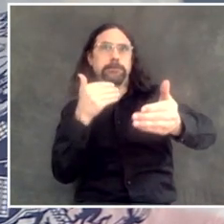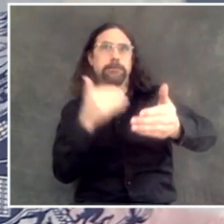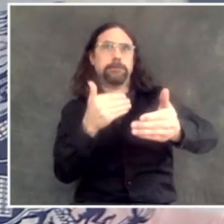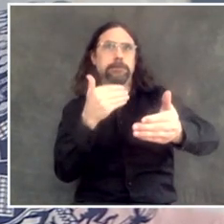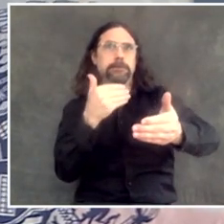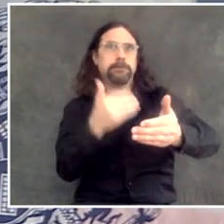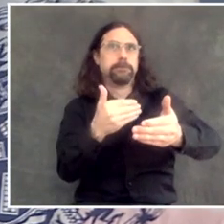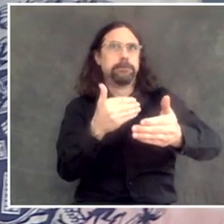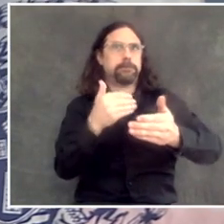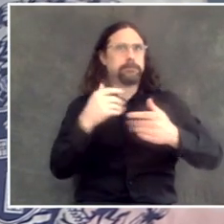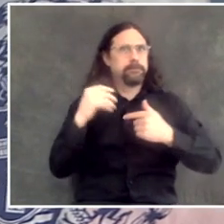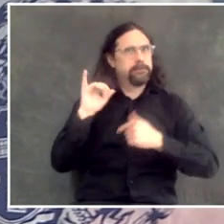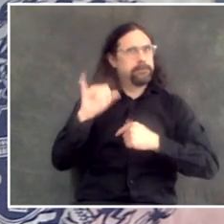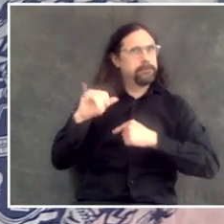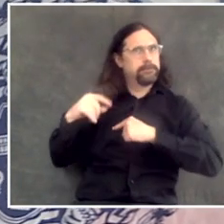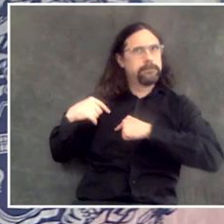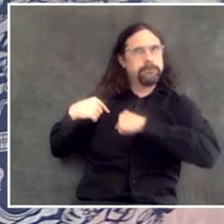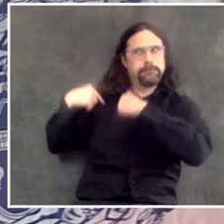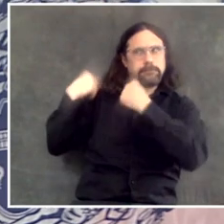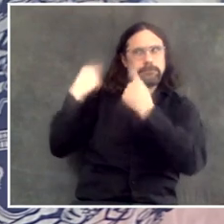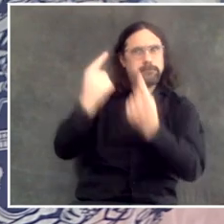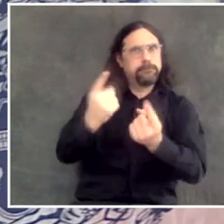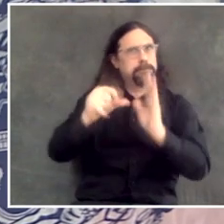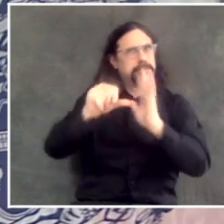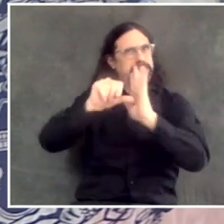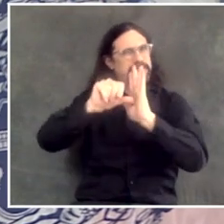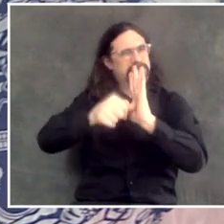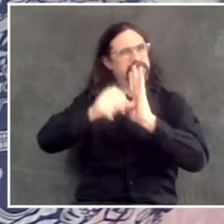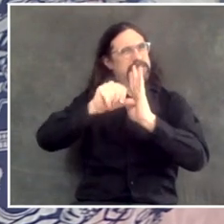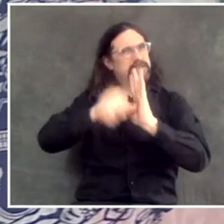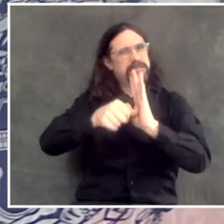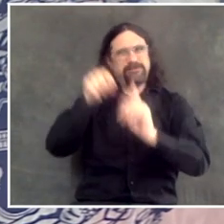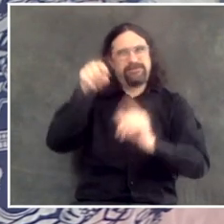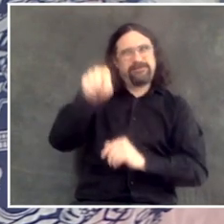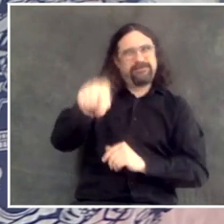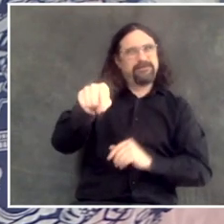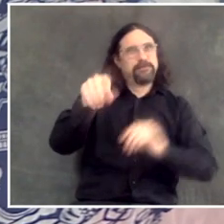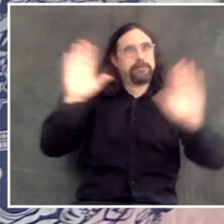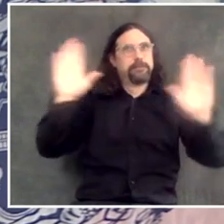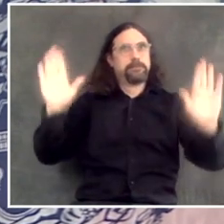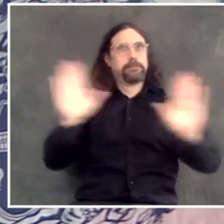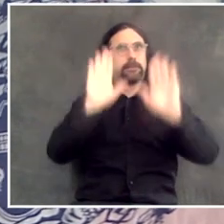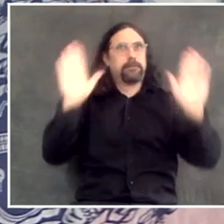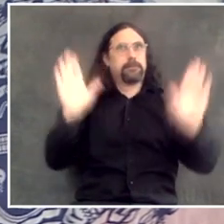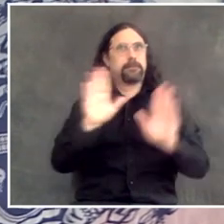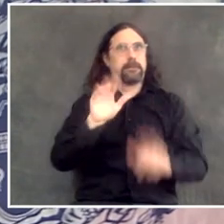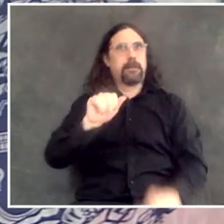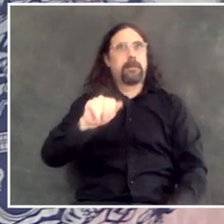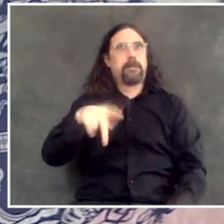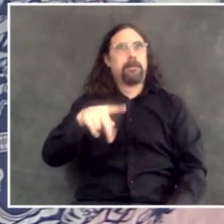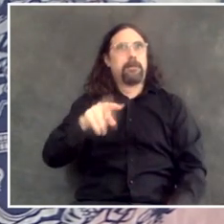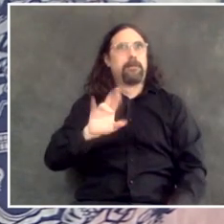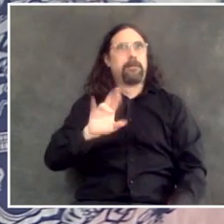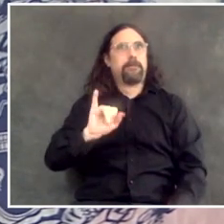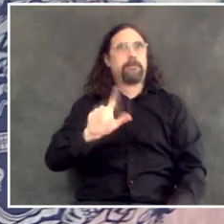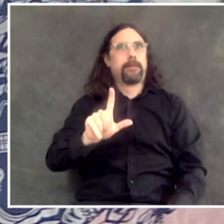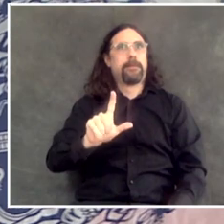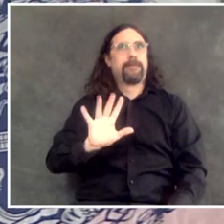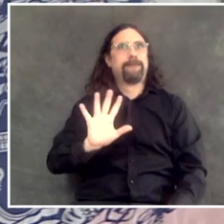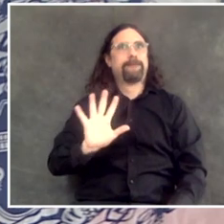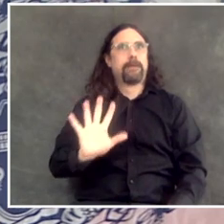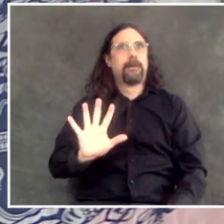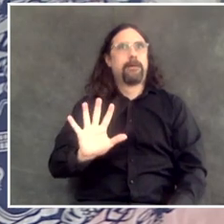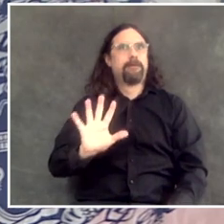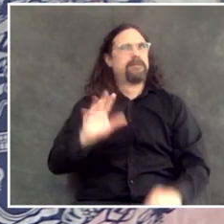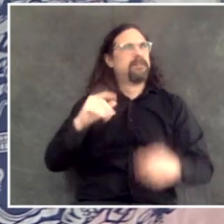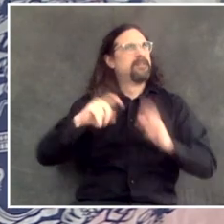absolutely essential day as we prepare for a very, very difficult week ahead. And I've called to arms all New Yorkers